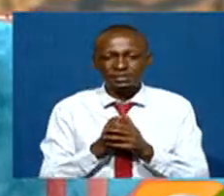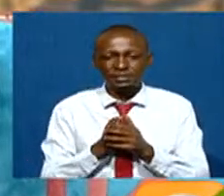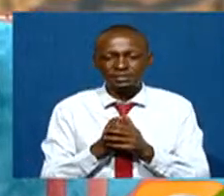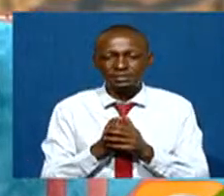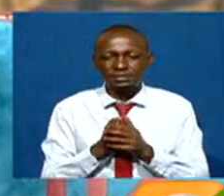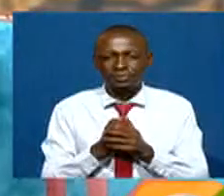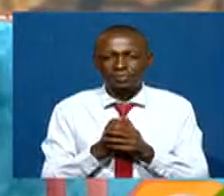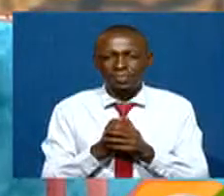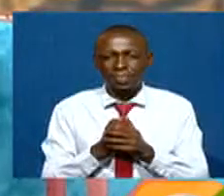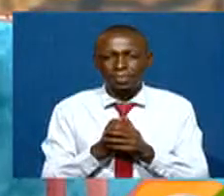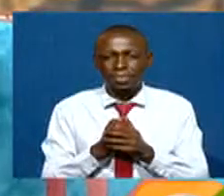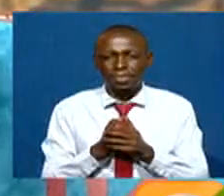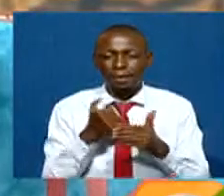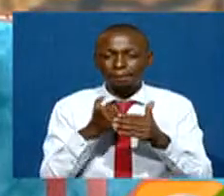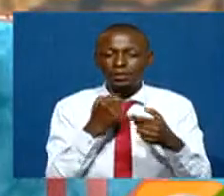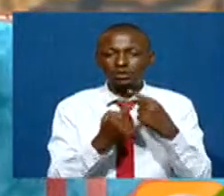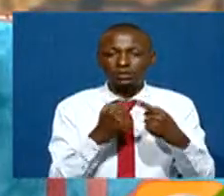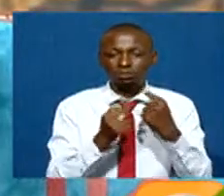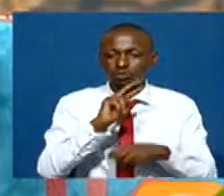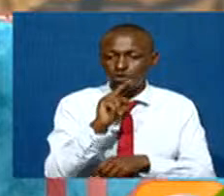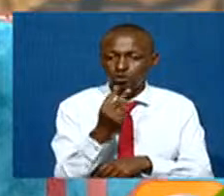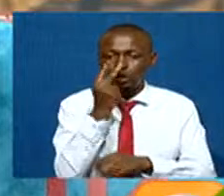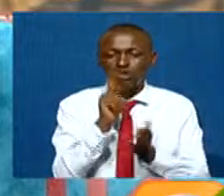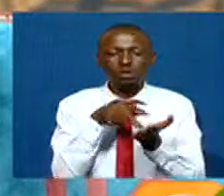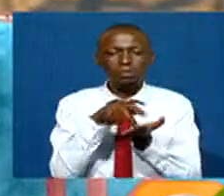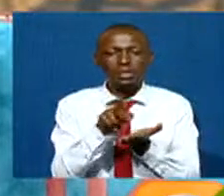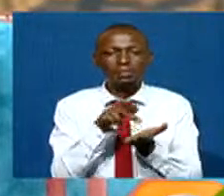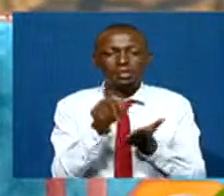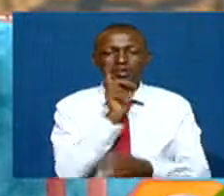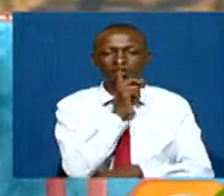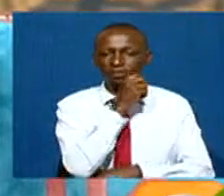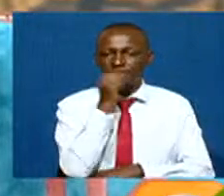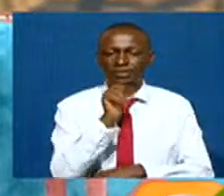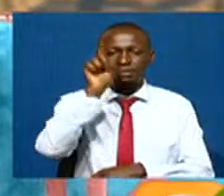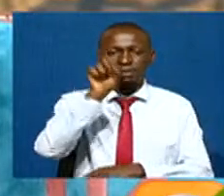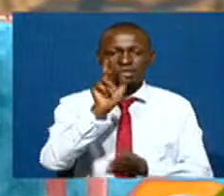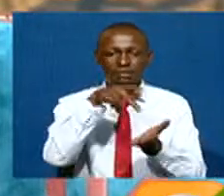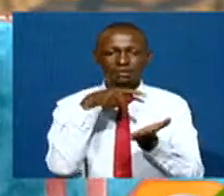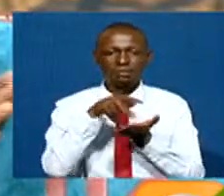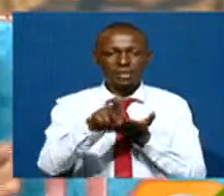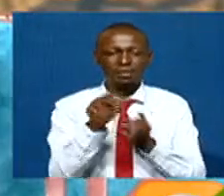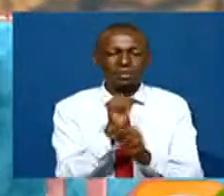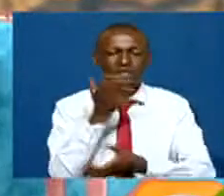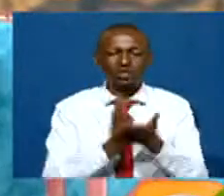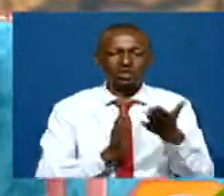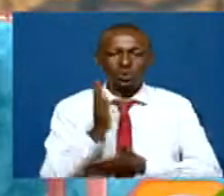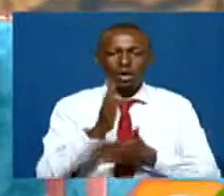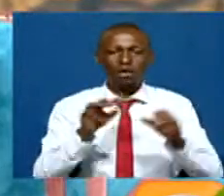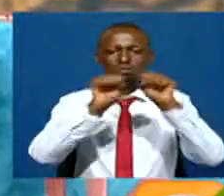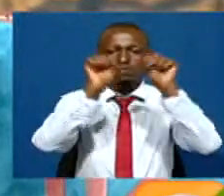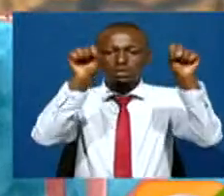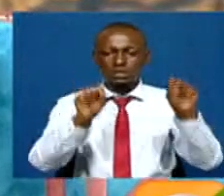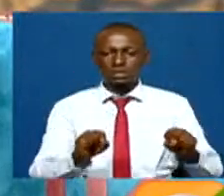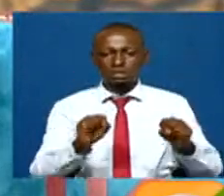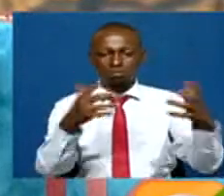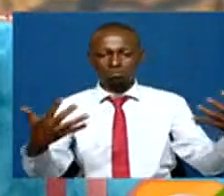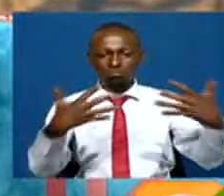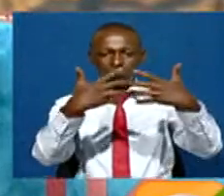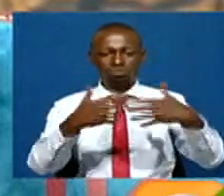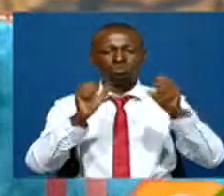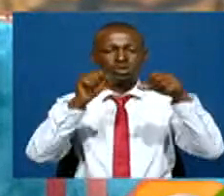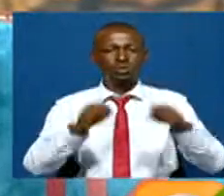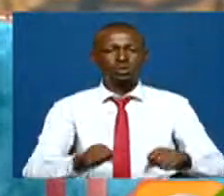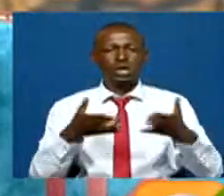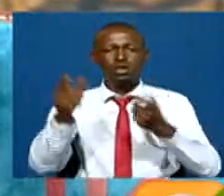kill because they were paying, or you needed to pay to ensure that your system is compliant, for this particular